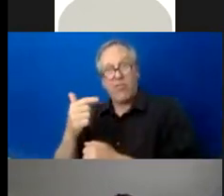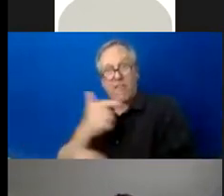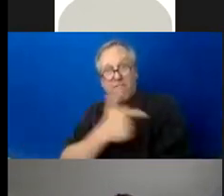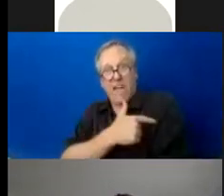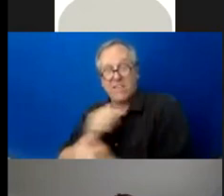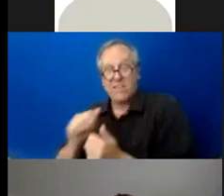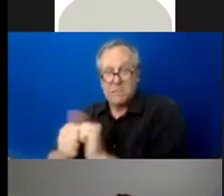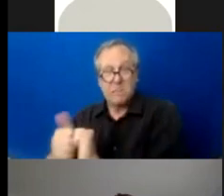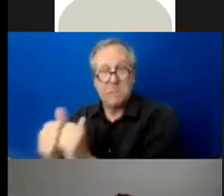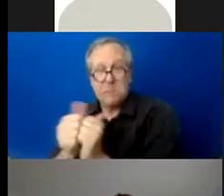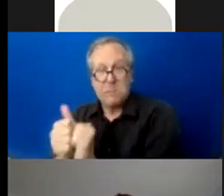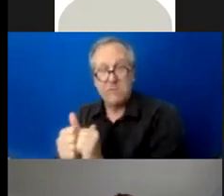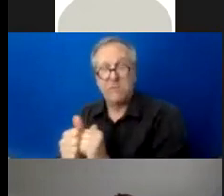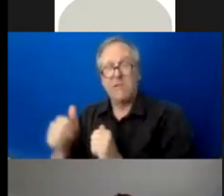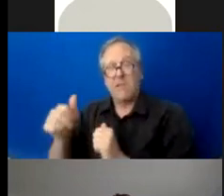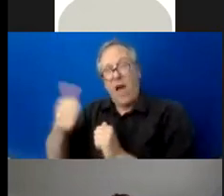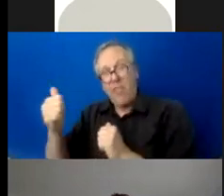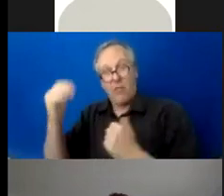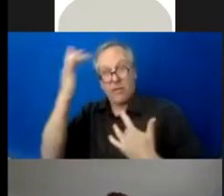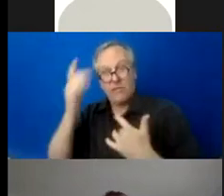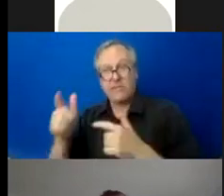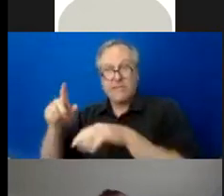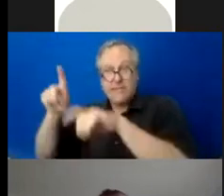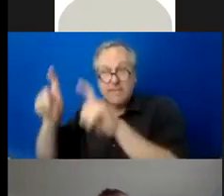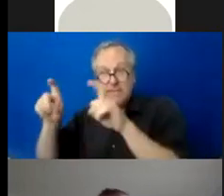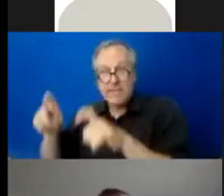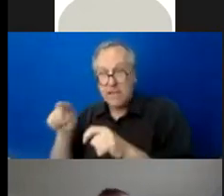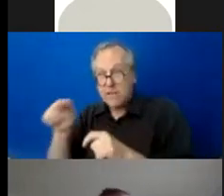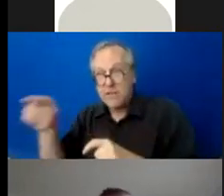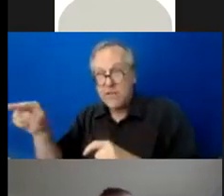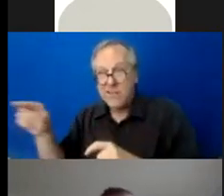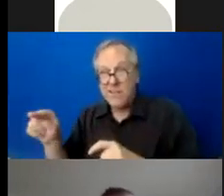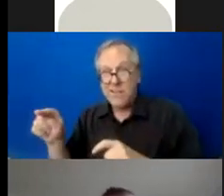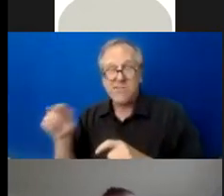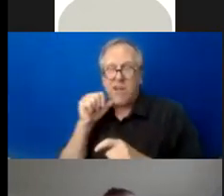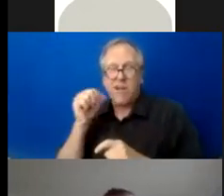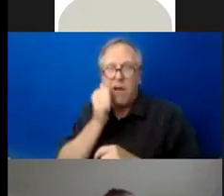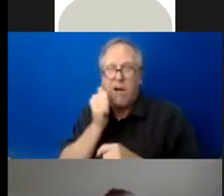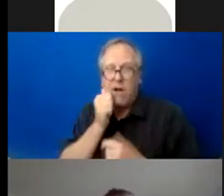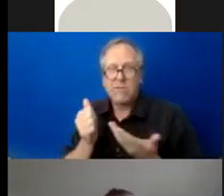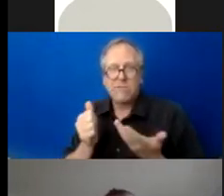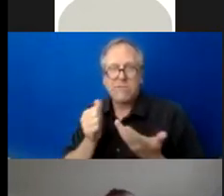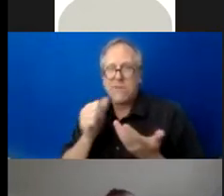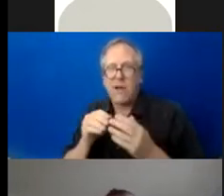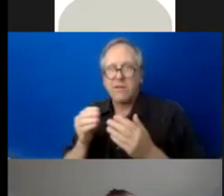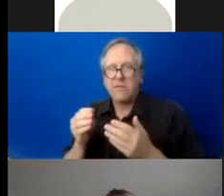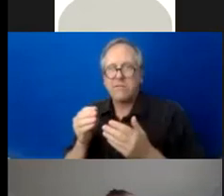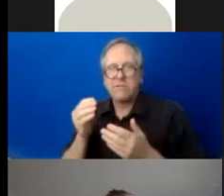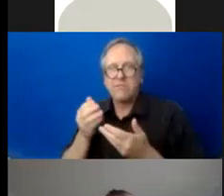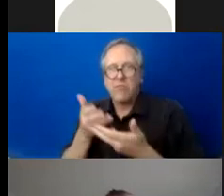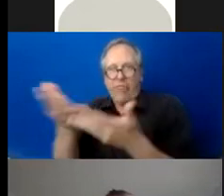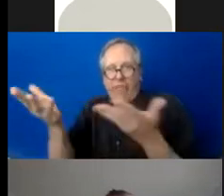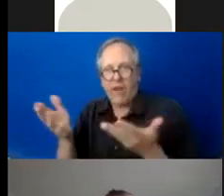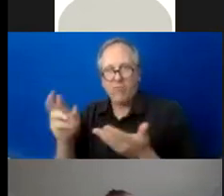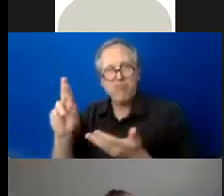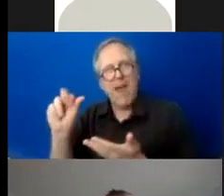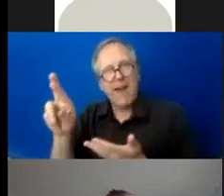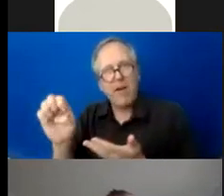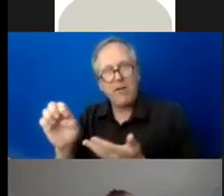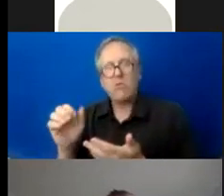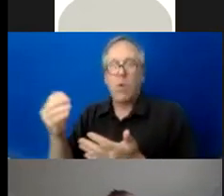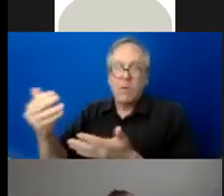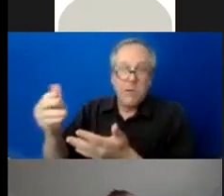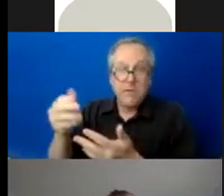of infections, usually those infections aren't as common, aren't as prevalent. And so it takes a while to get all that